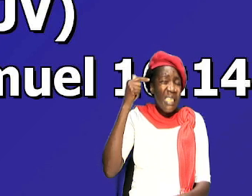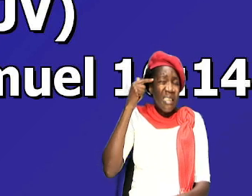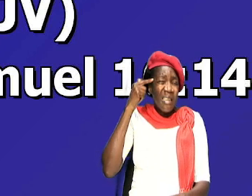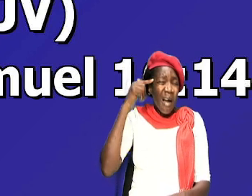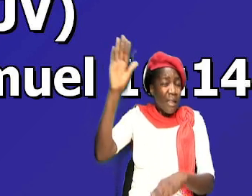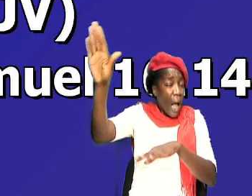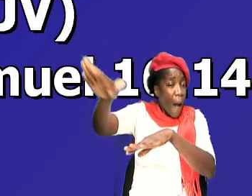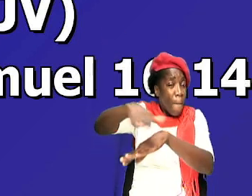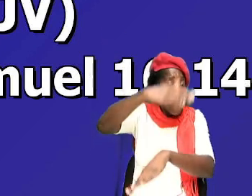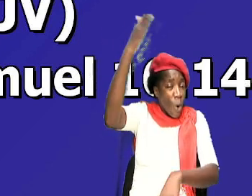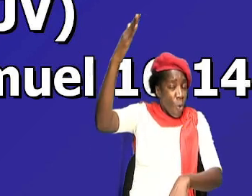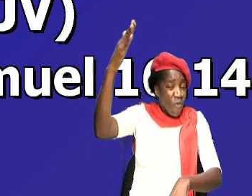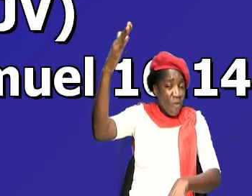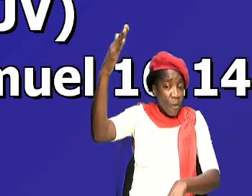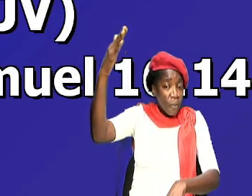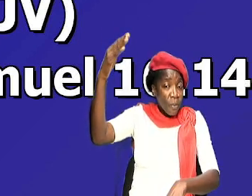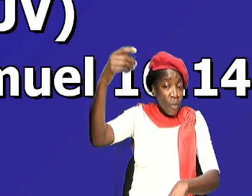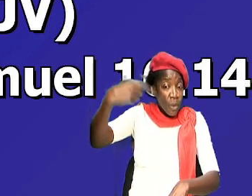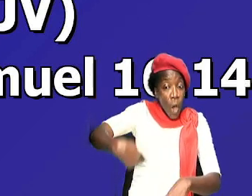our thoughts.